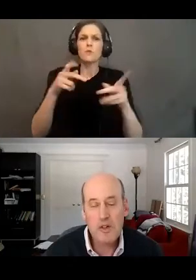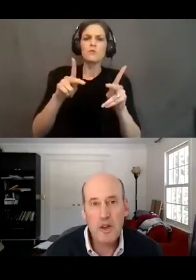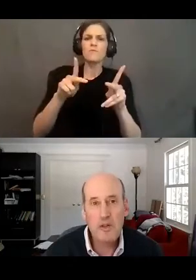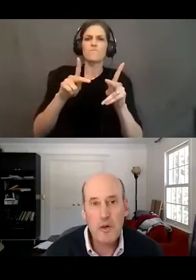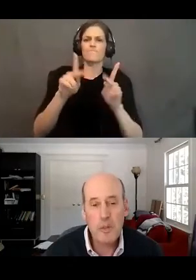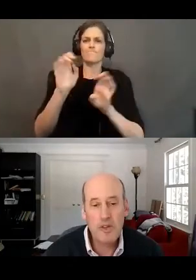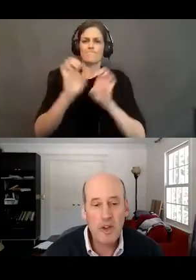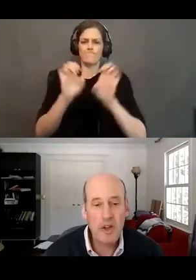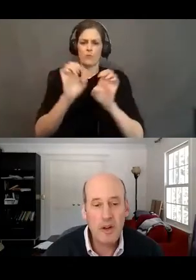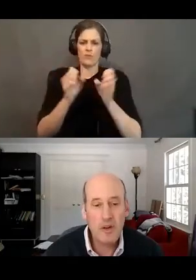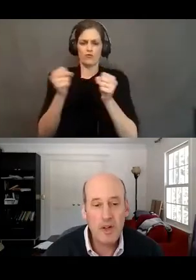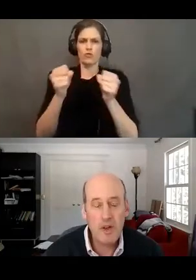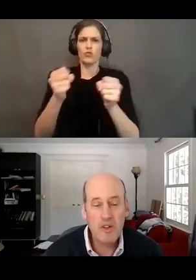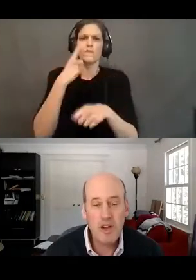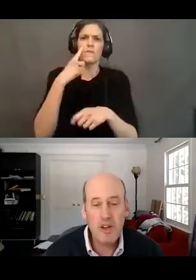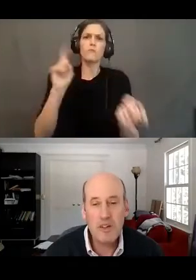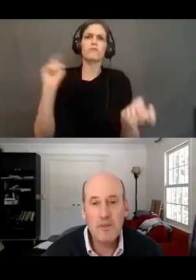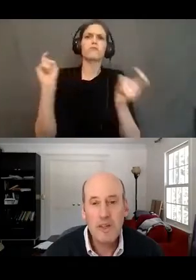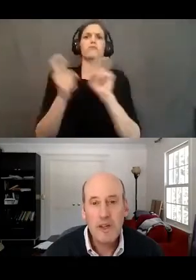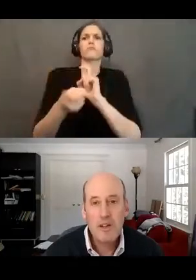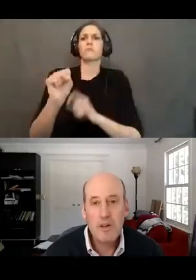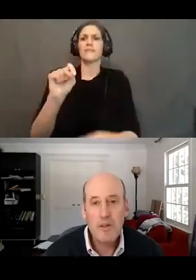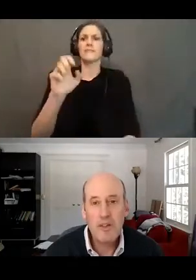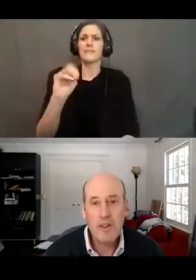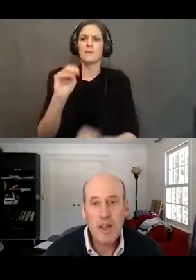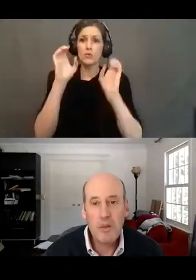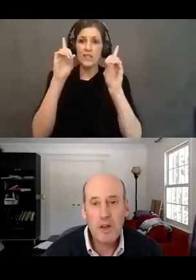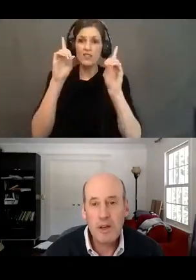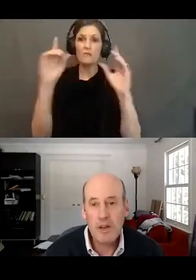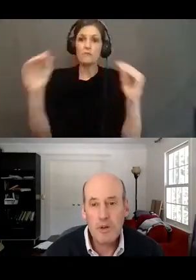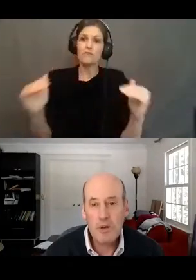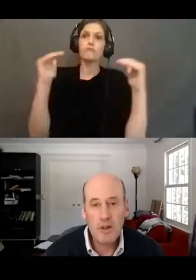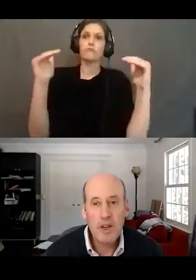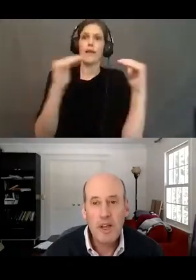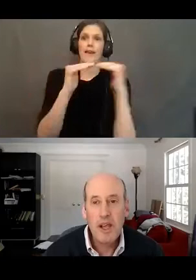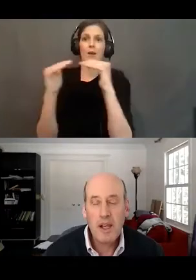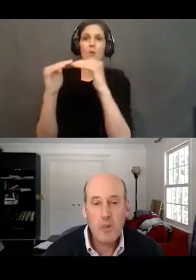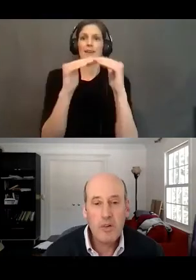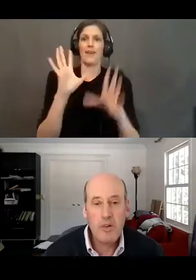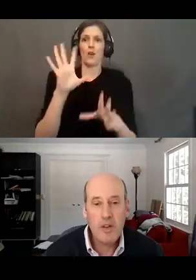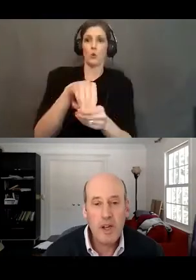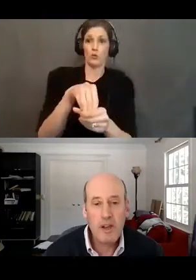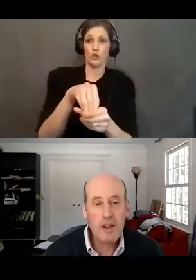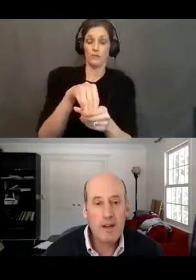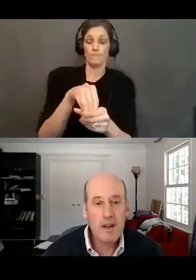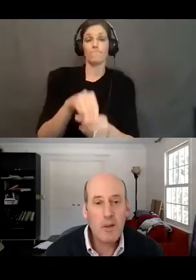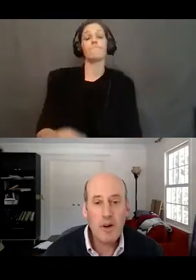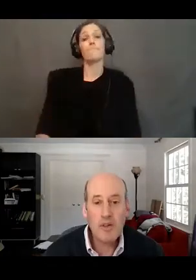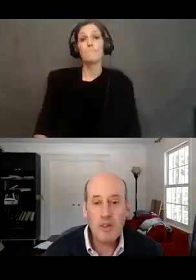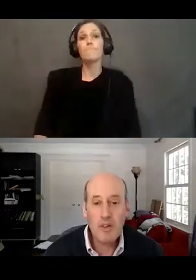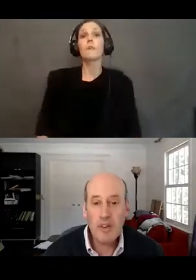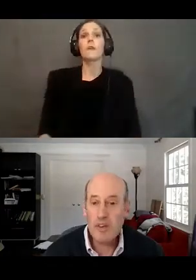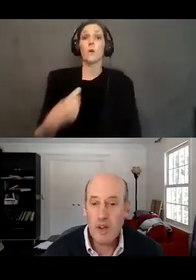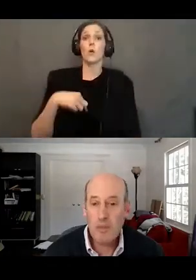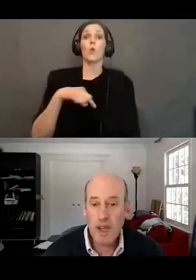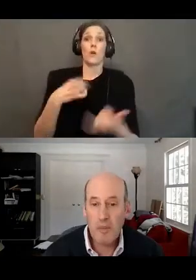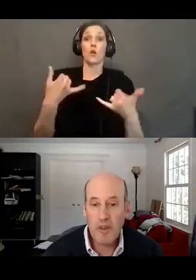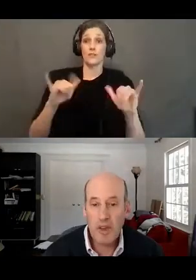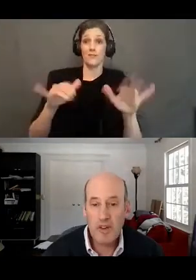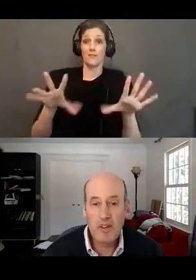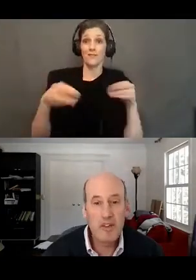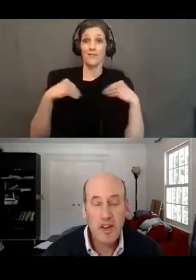strategies for transforming STEM education to advance equity and inclusion. And I will say that we are still